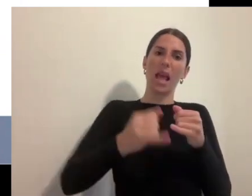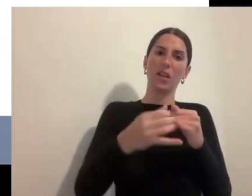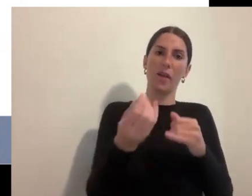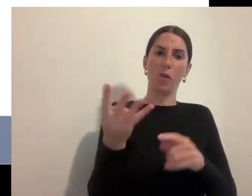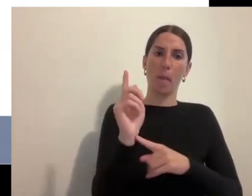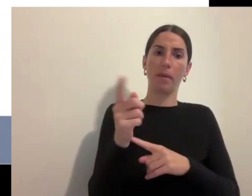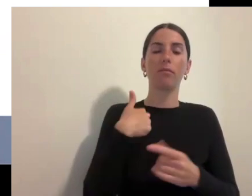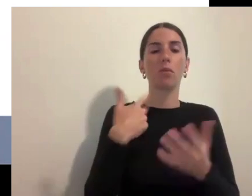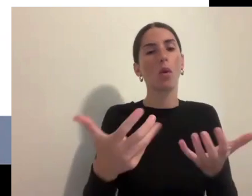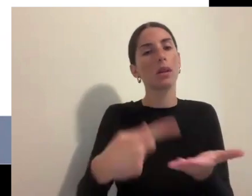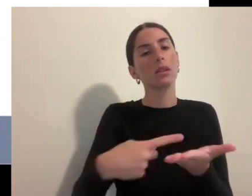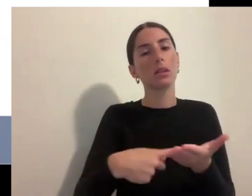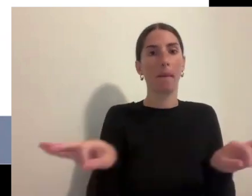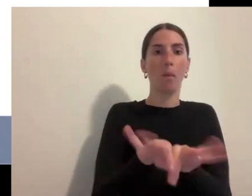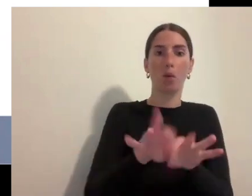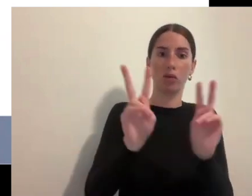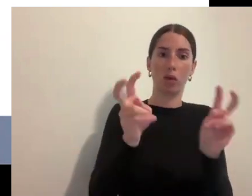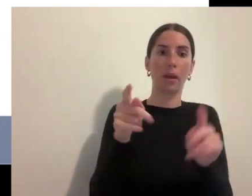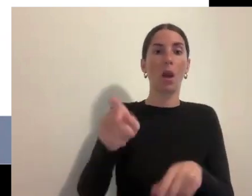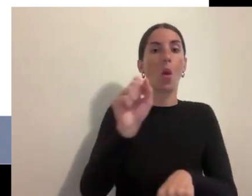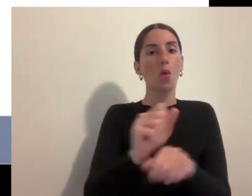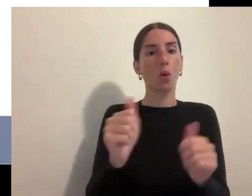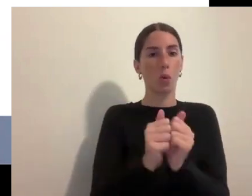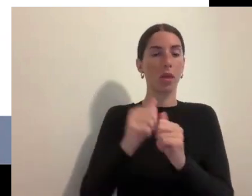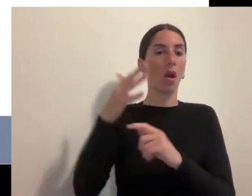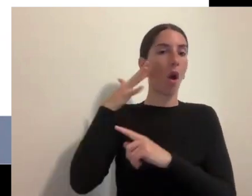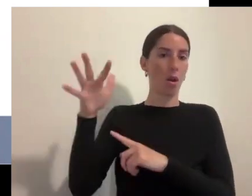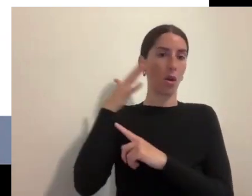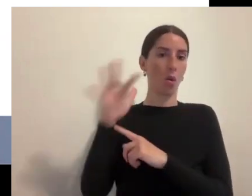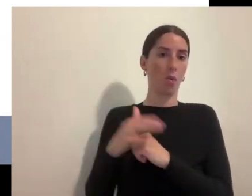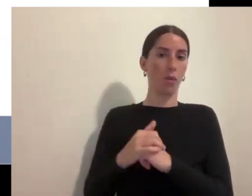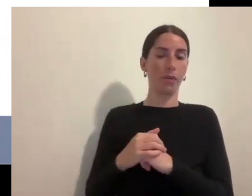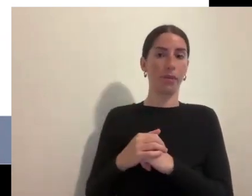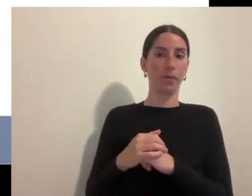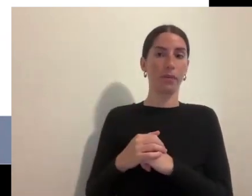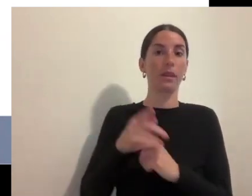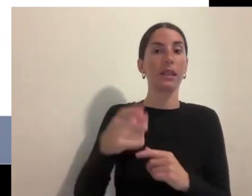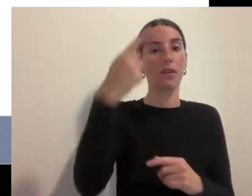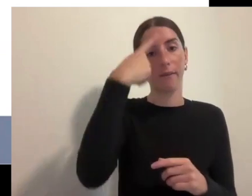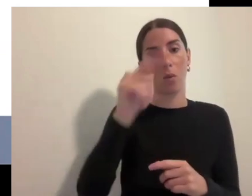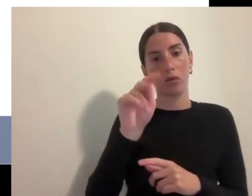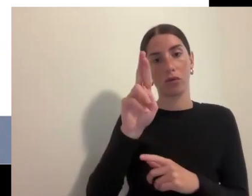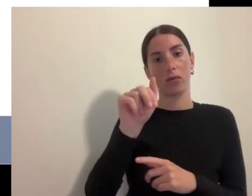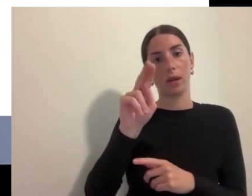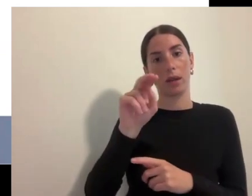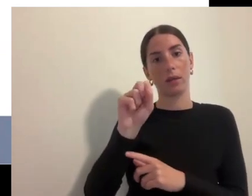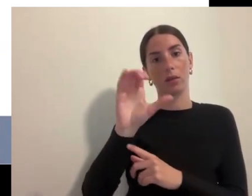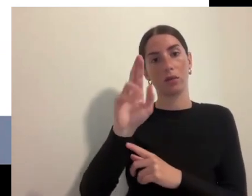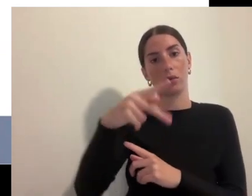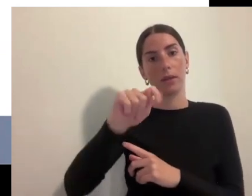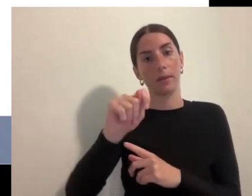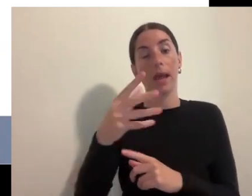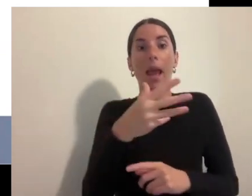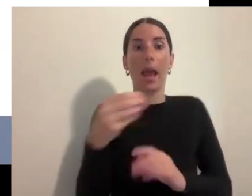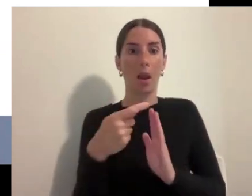talk about a very important topic, which is working with audio. And this is going to be for transcription and also for